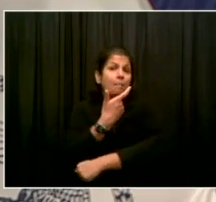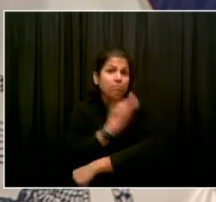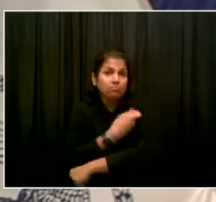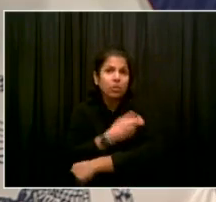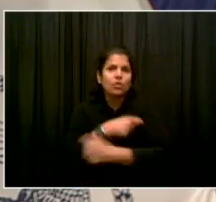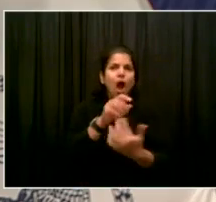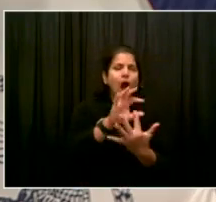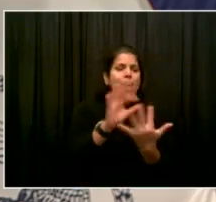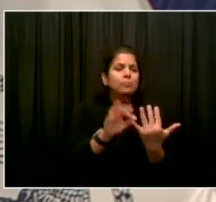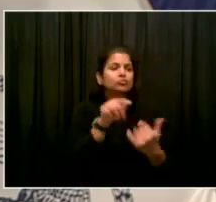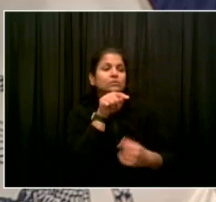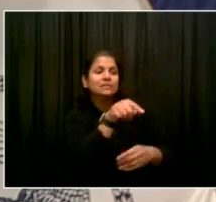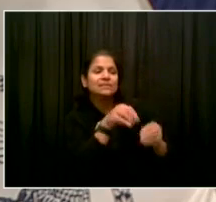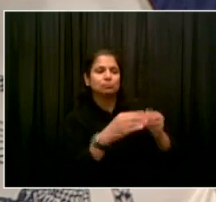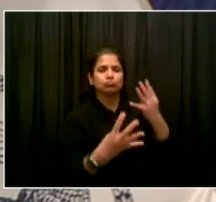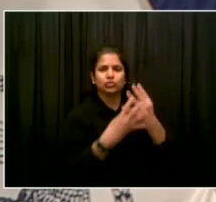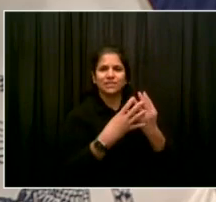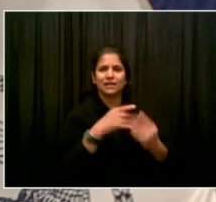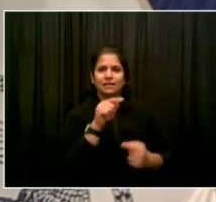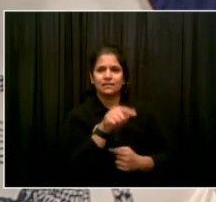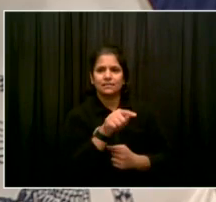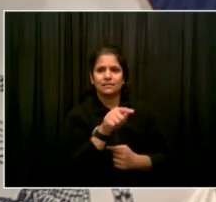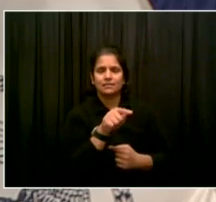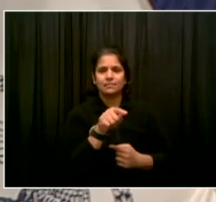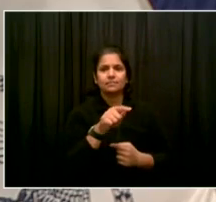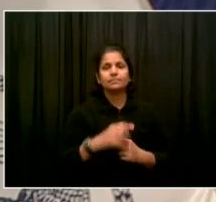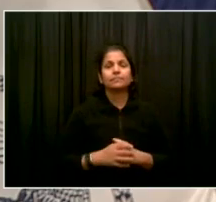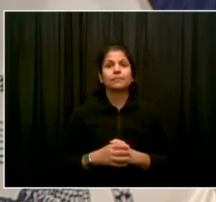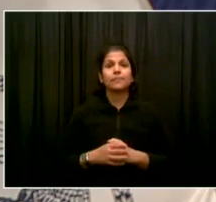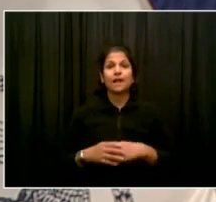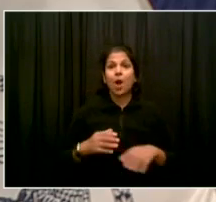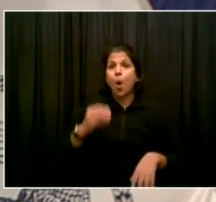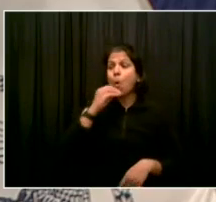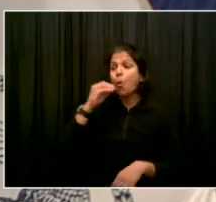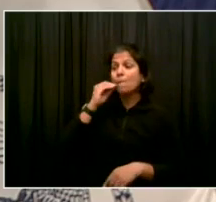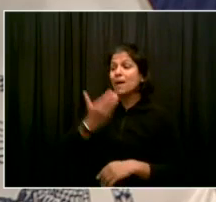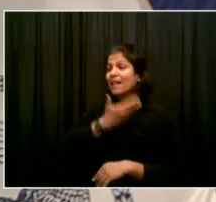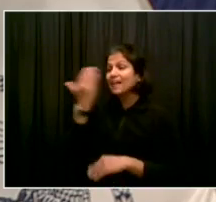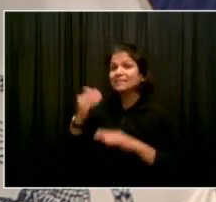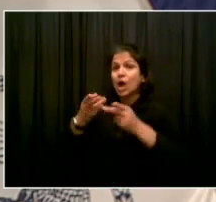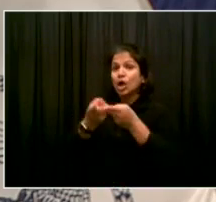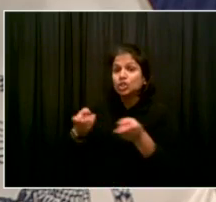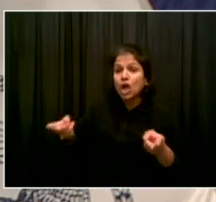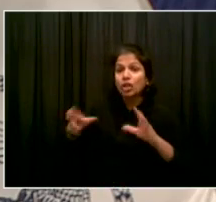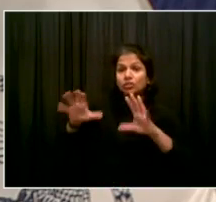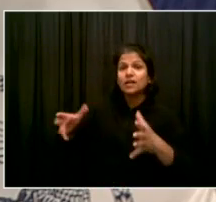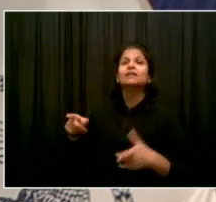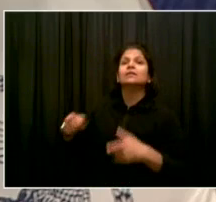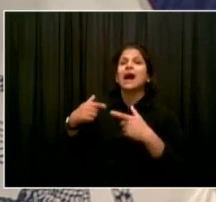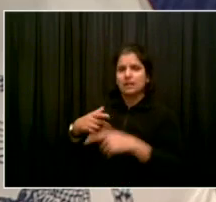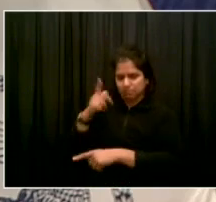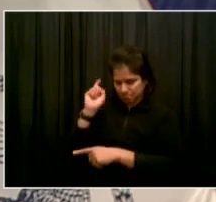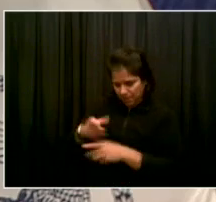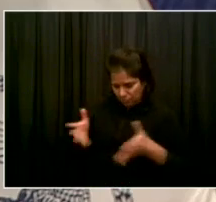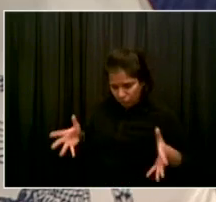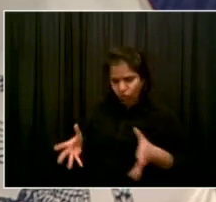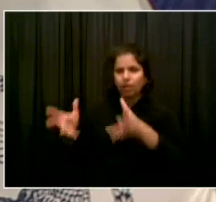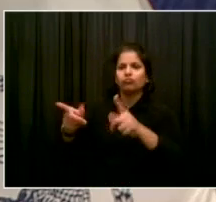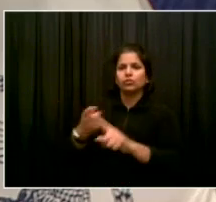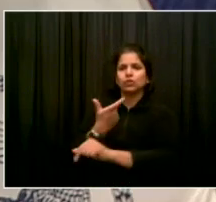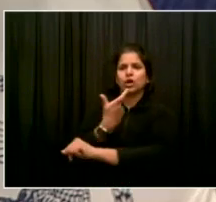providing vaccination as well. Employees are vaccinated now across the board. We're always offering to residents as